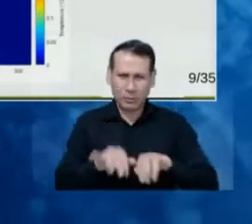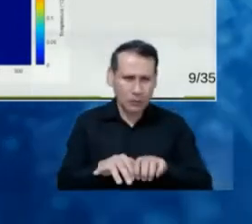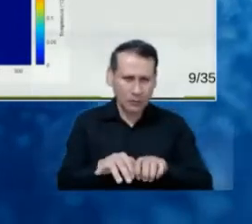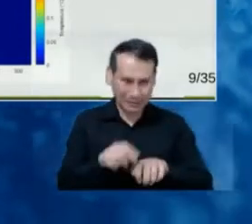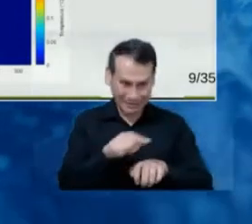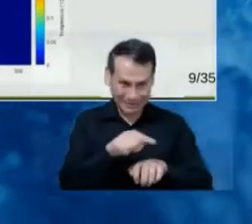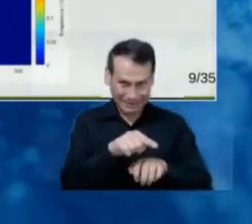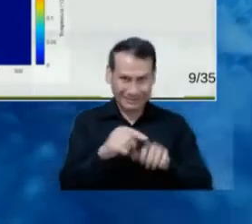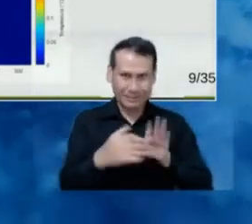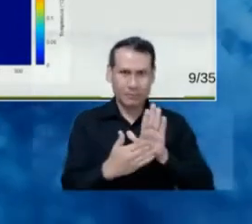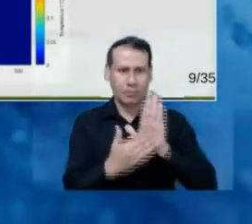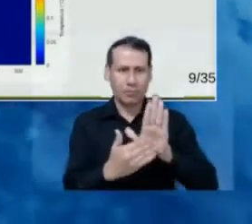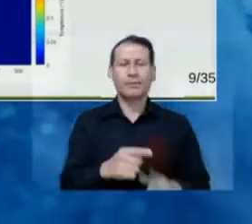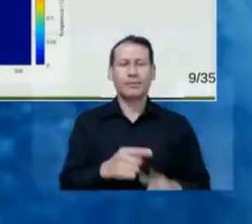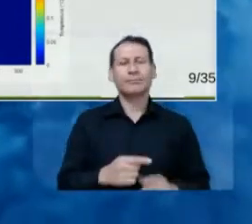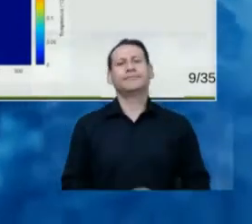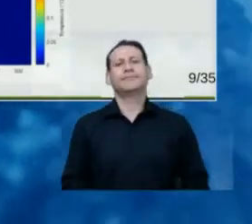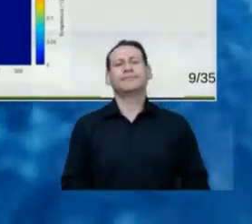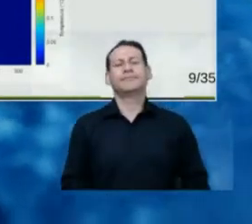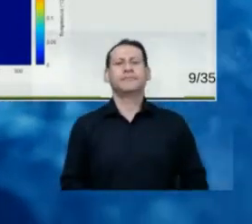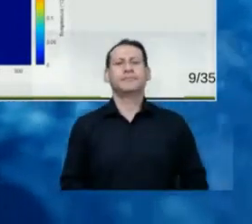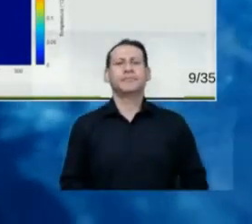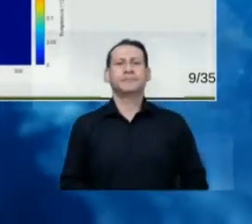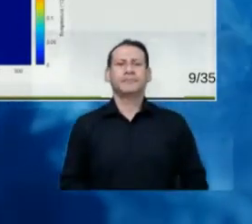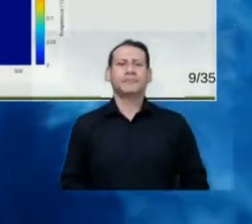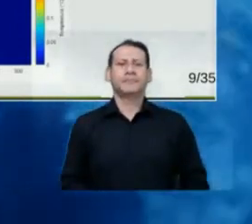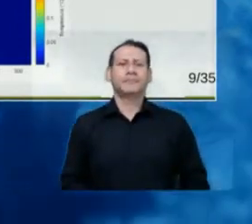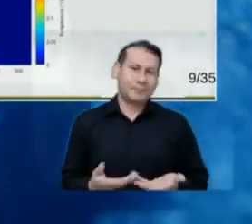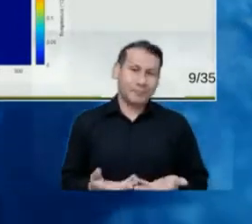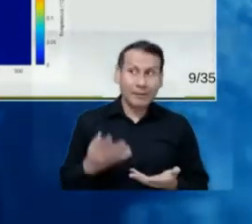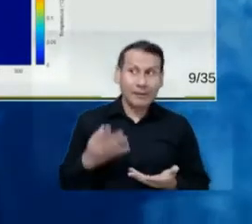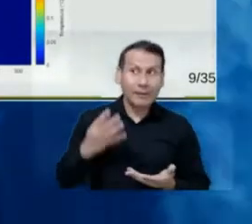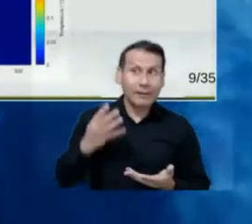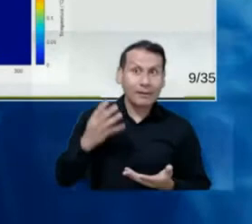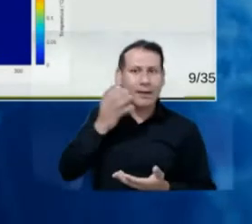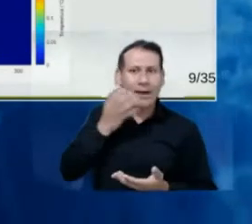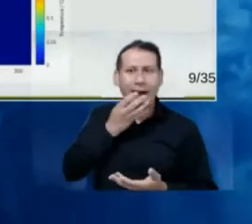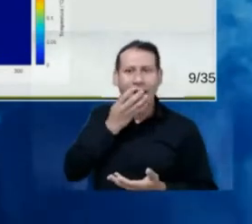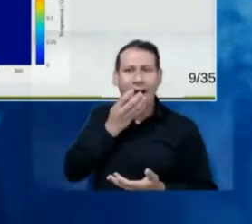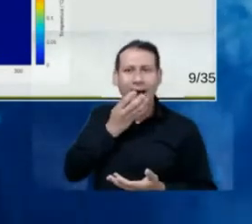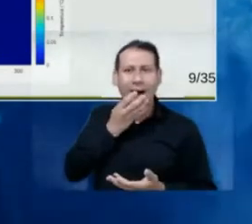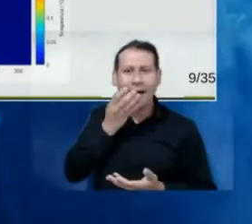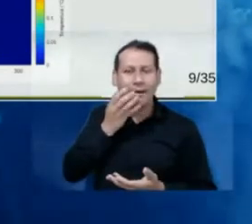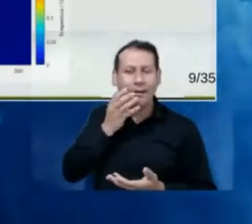Sim4Life actually includes all of these basic mechanisms that we have of heat